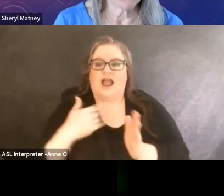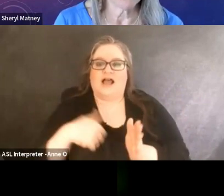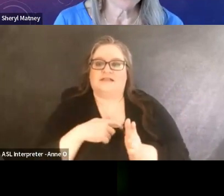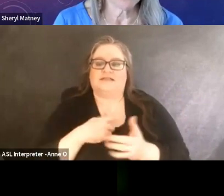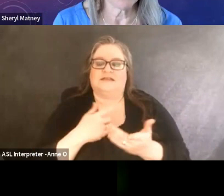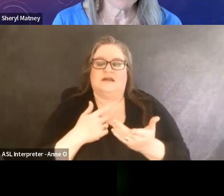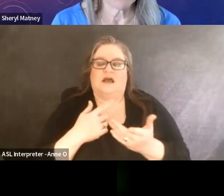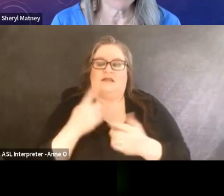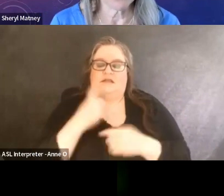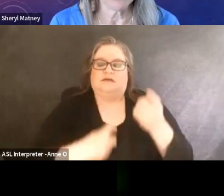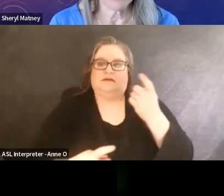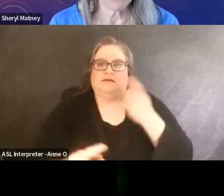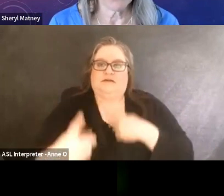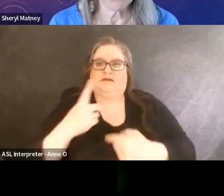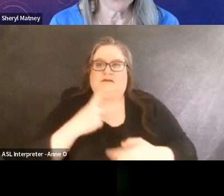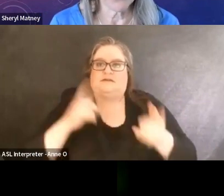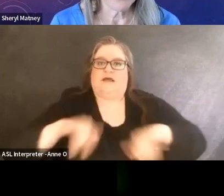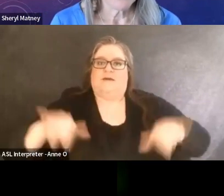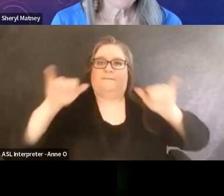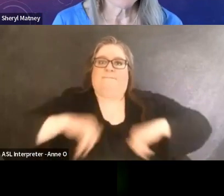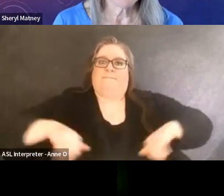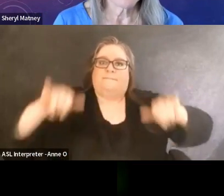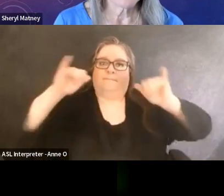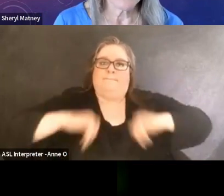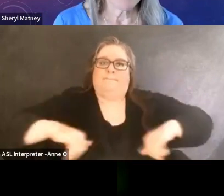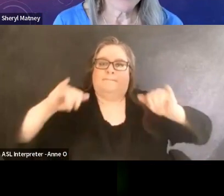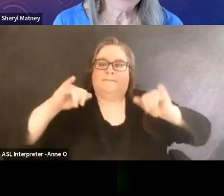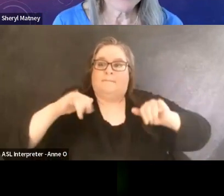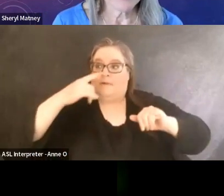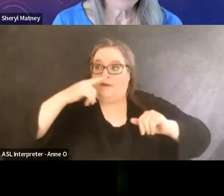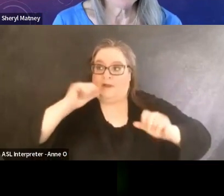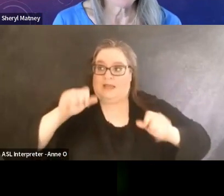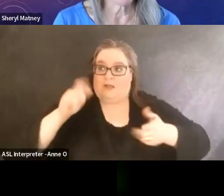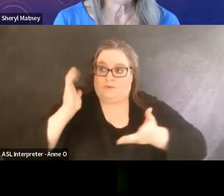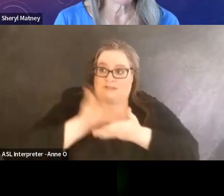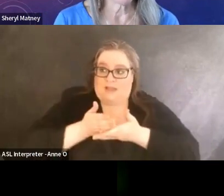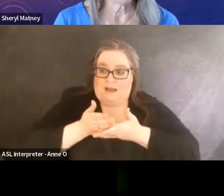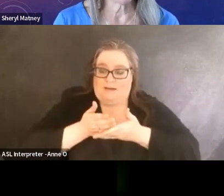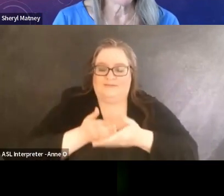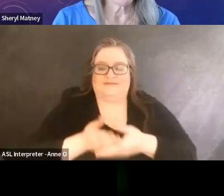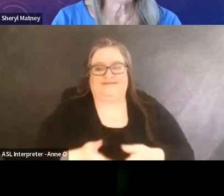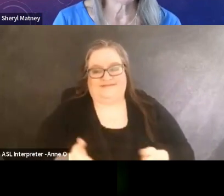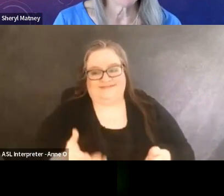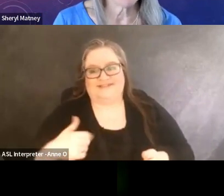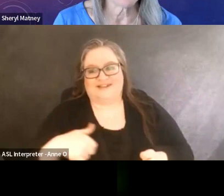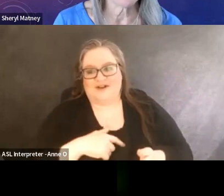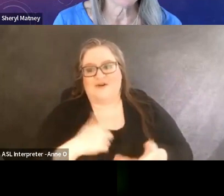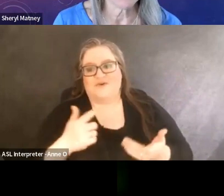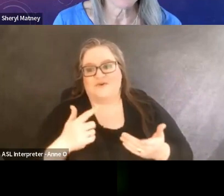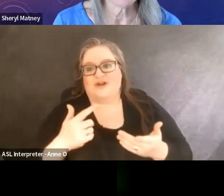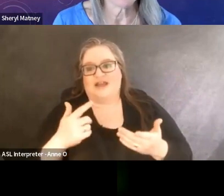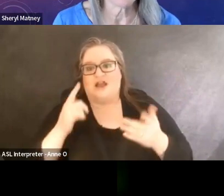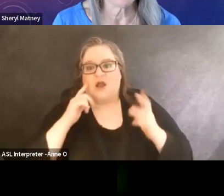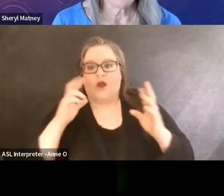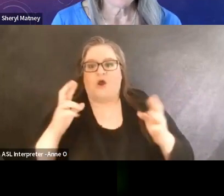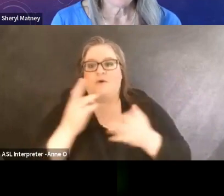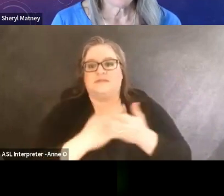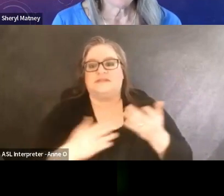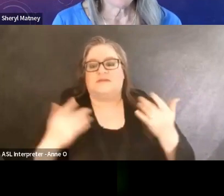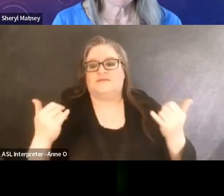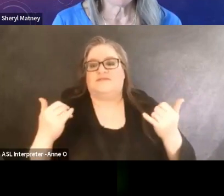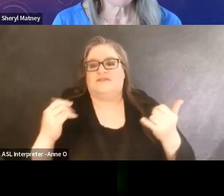questions over and over and over. Can we stop it? So we hope that some of these